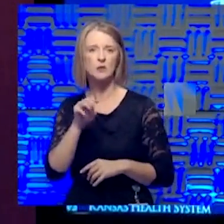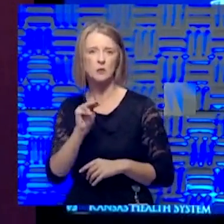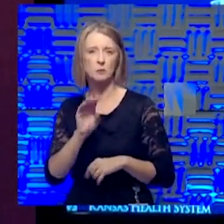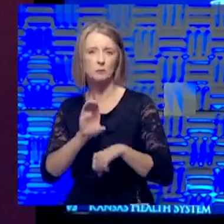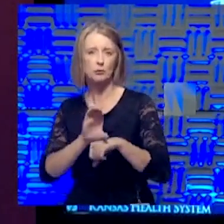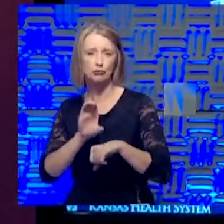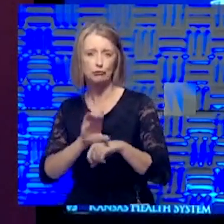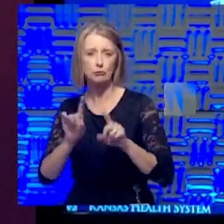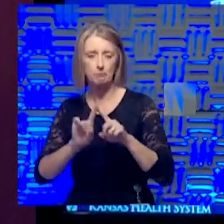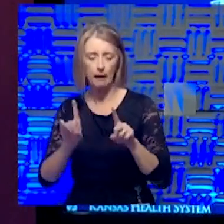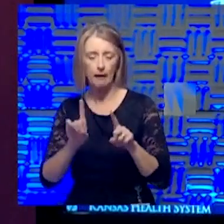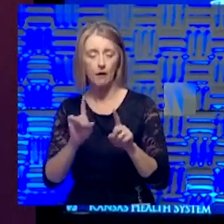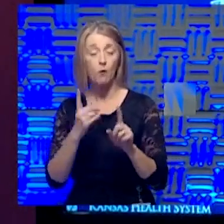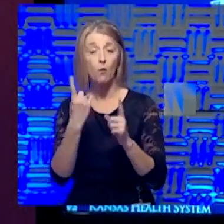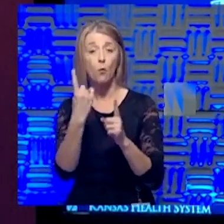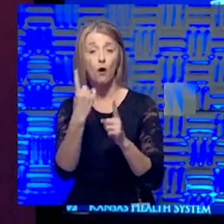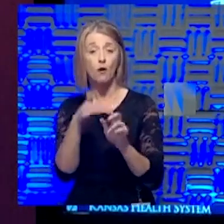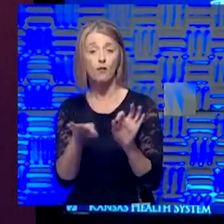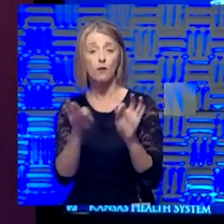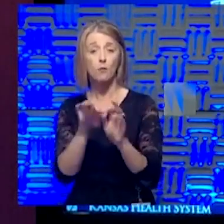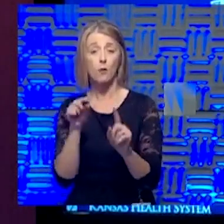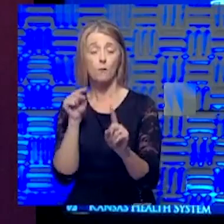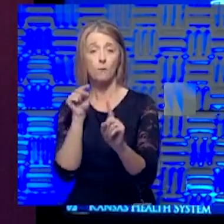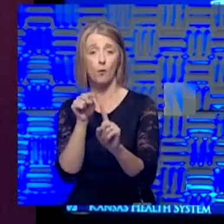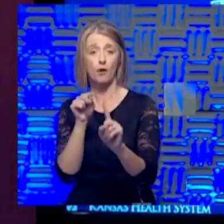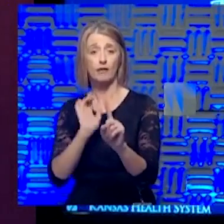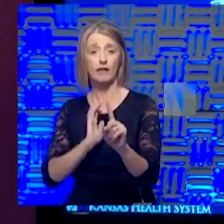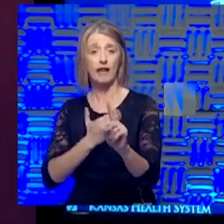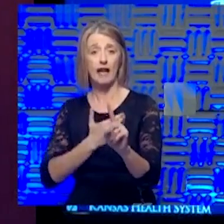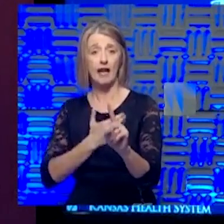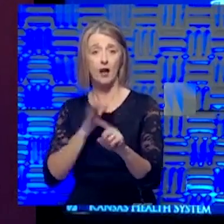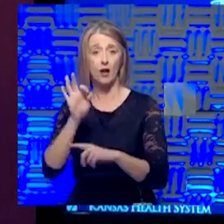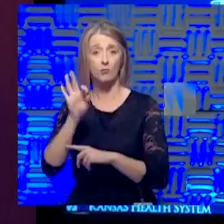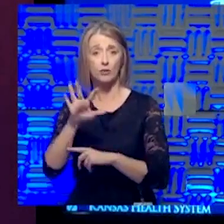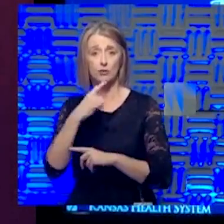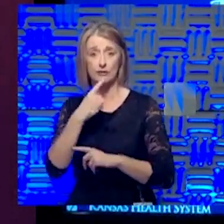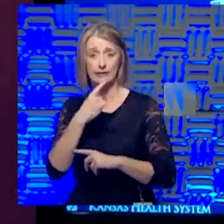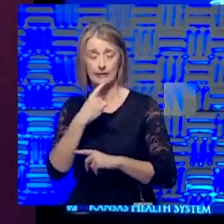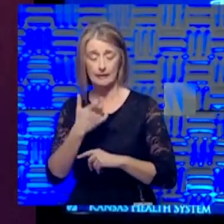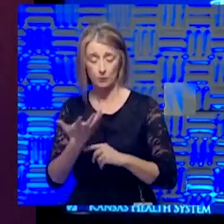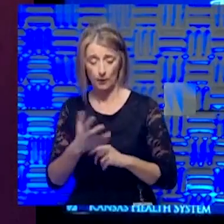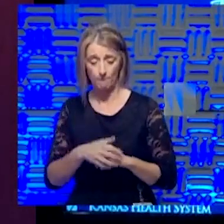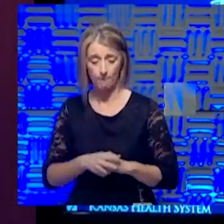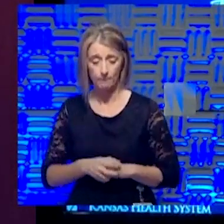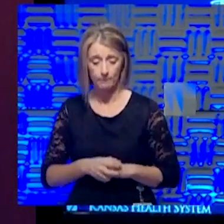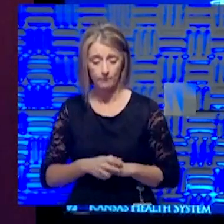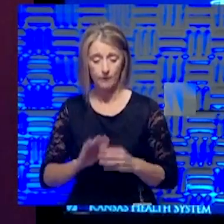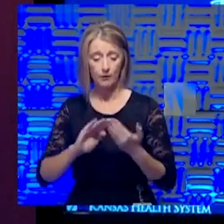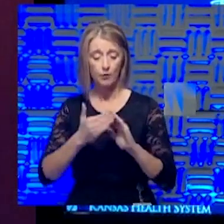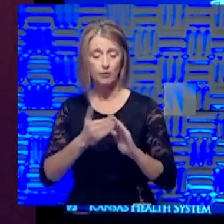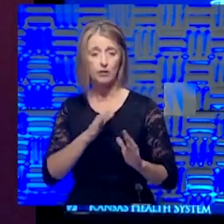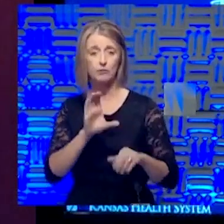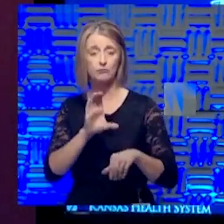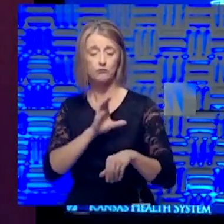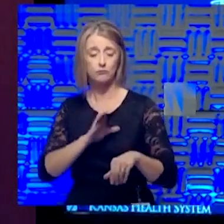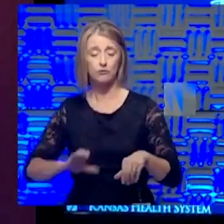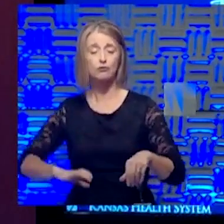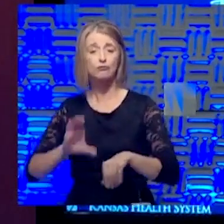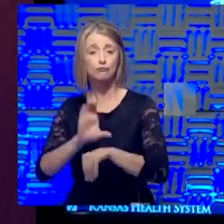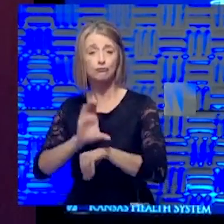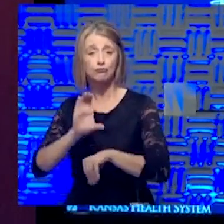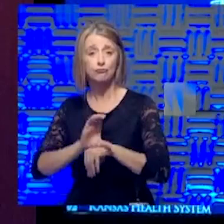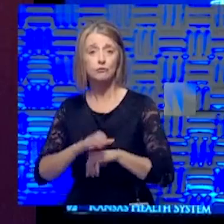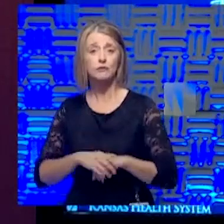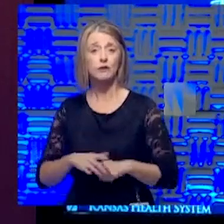I think one of the important points, and I think our minister Shanna Stites made this from Community Christian Church. The